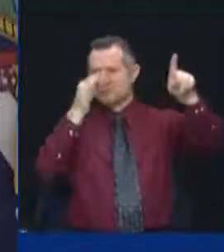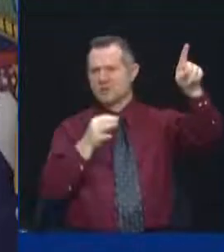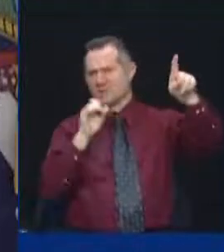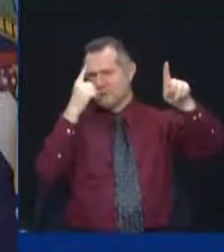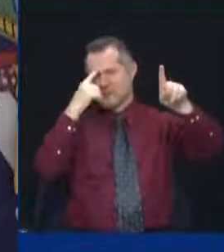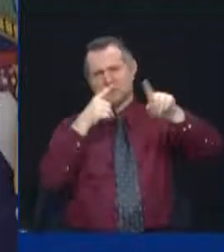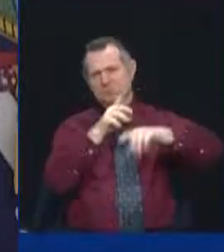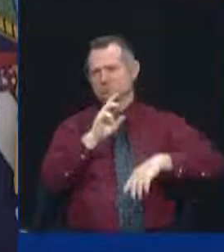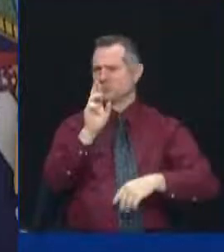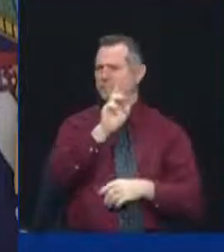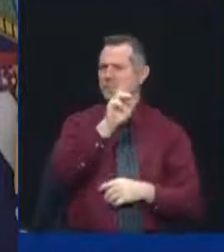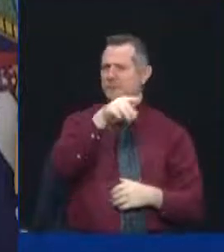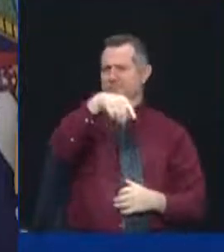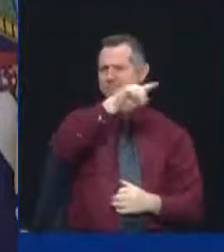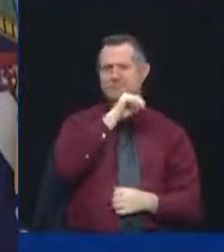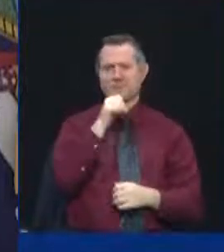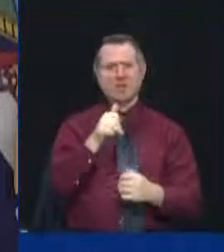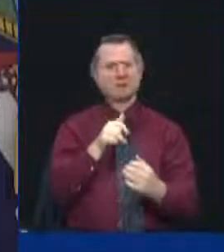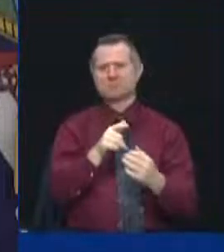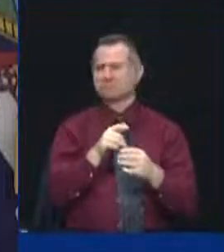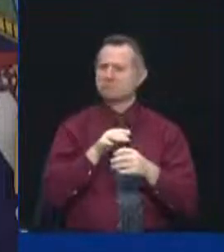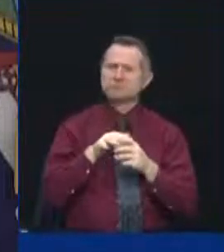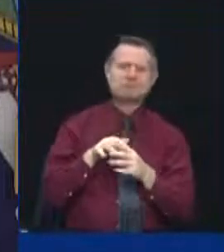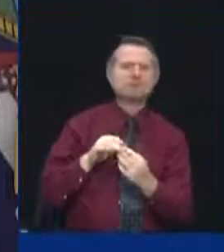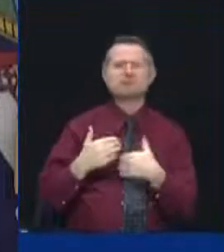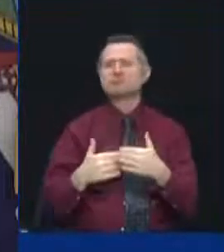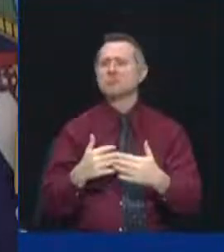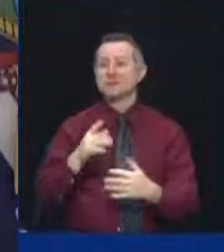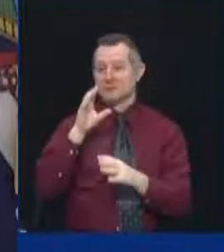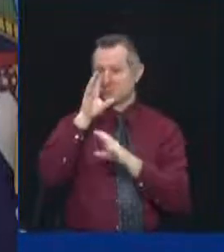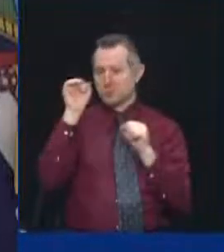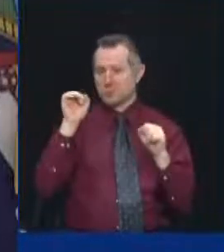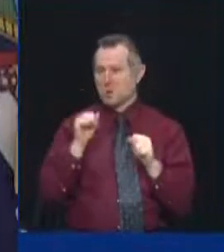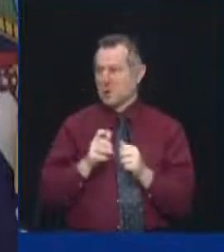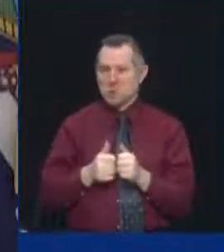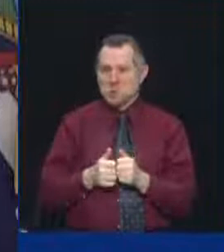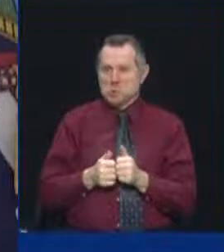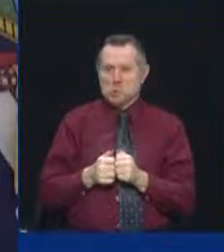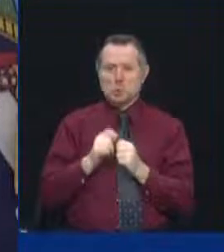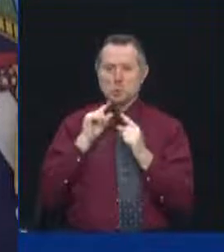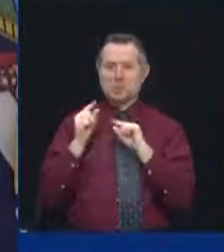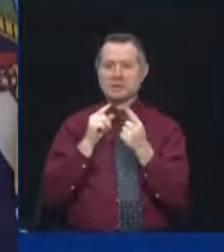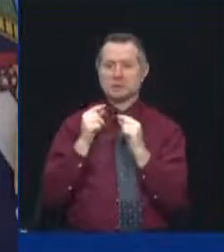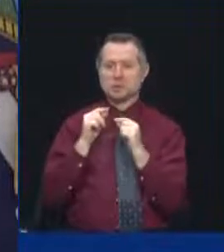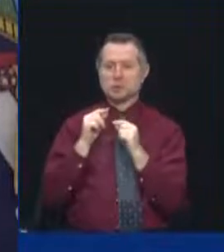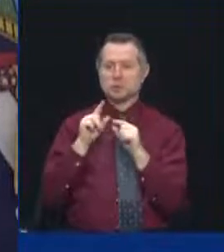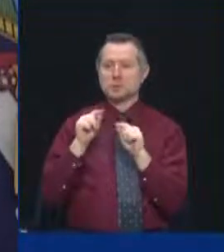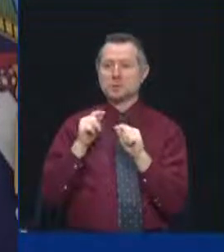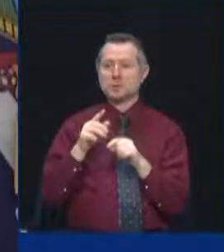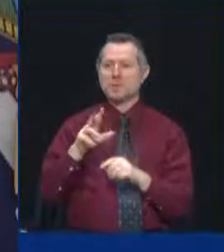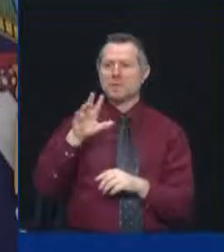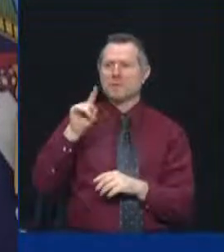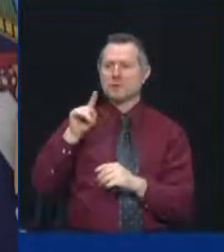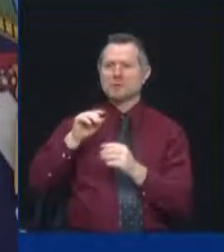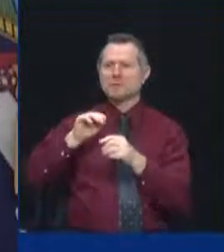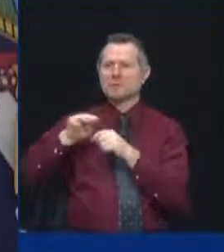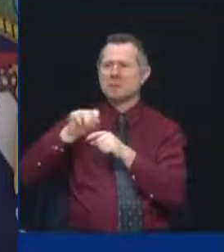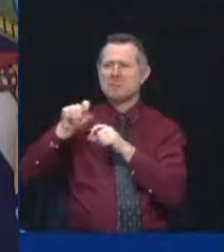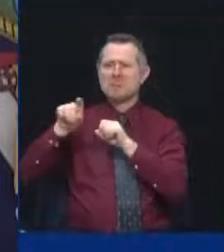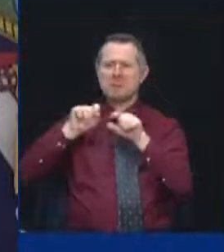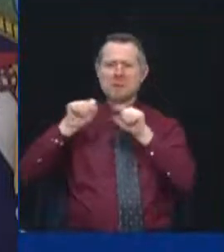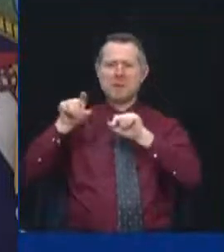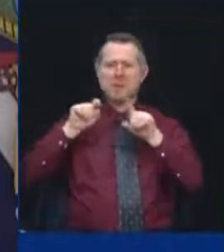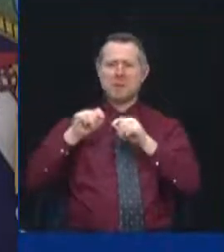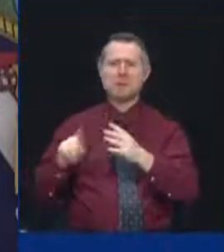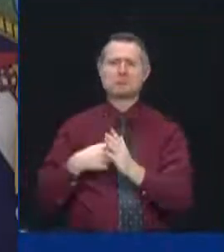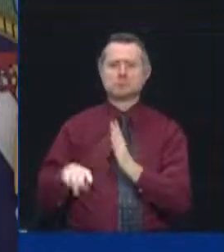COVID. The president tweeted 31 times against me. And then Gretchen Whitmer